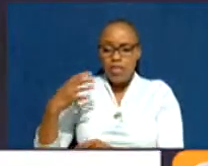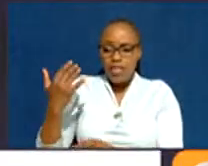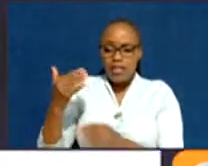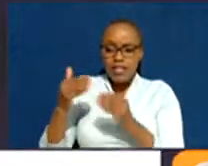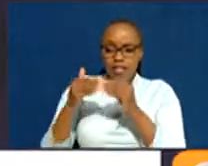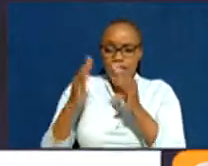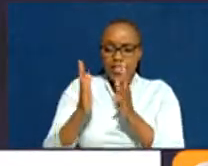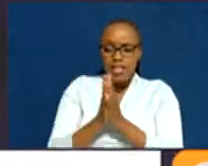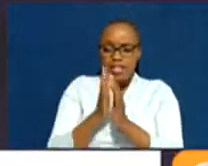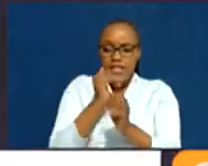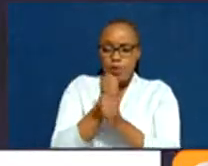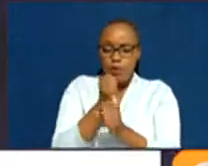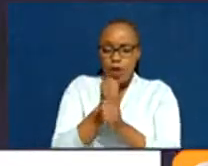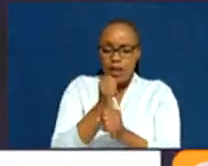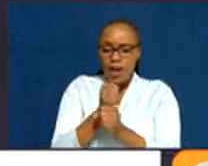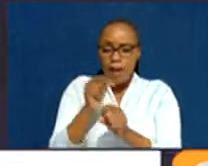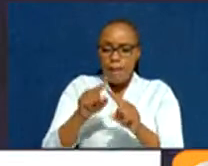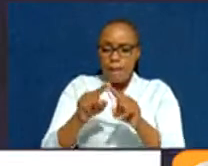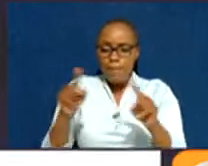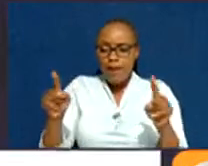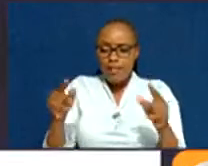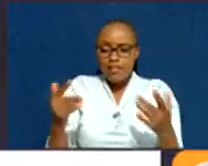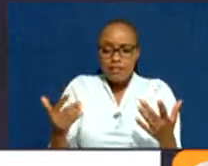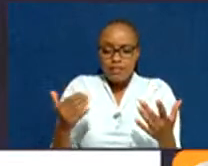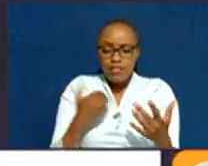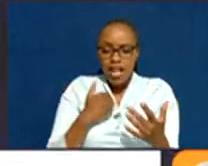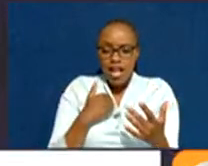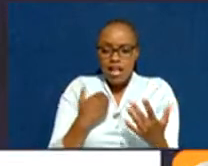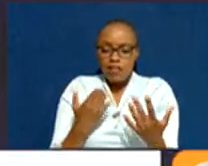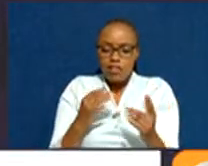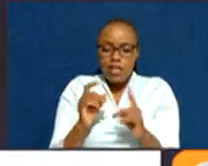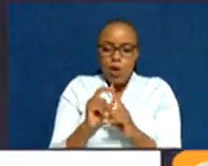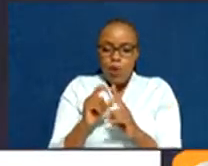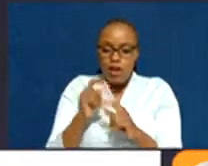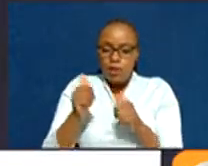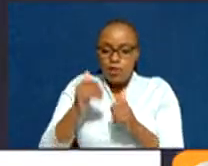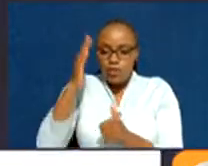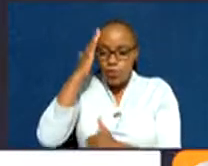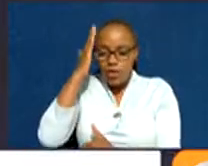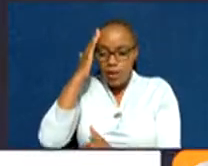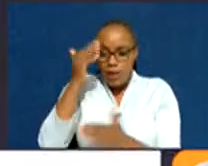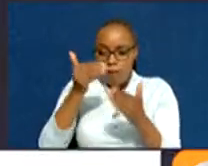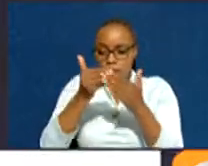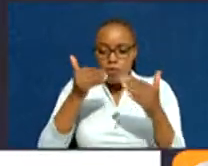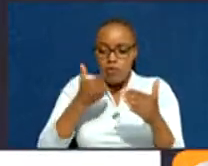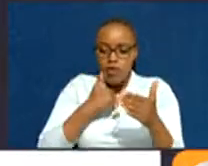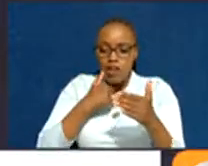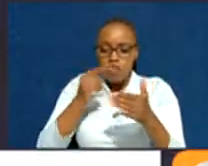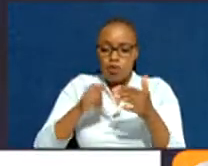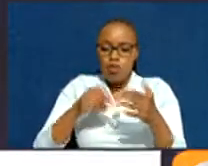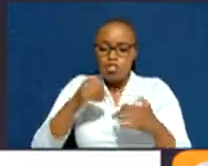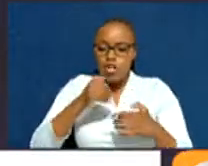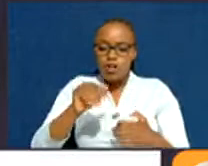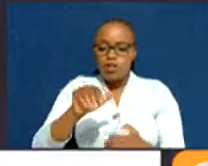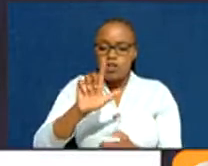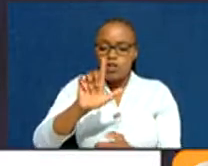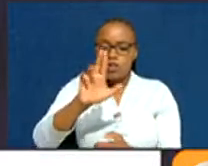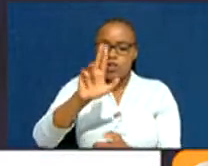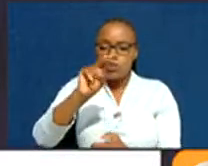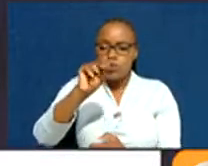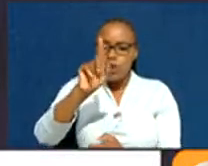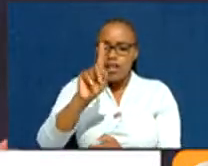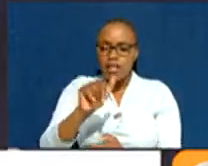you know, and what have you. But again, the Commonwealth is also expanding. If you remember that we've had Rwanda,